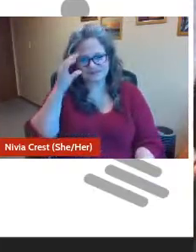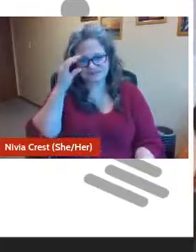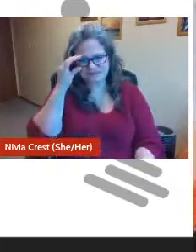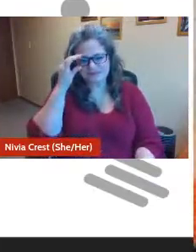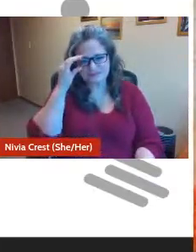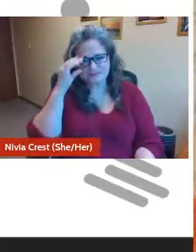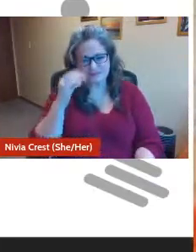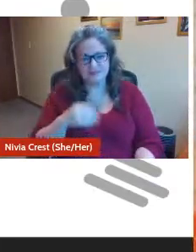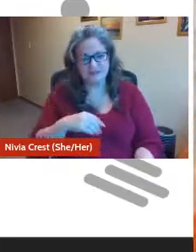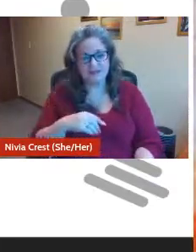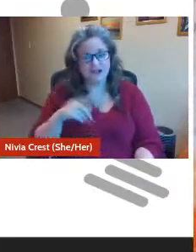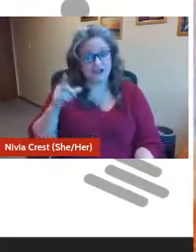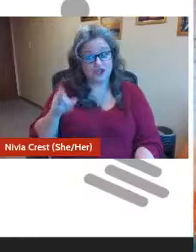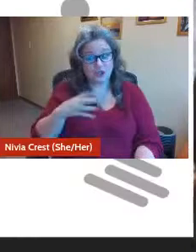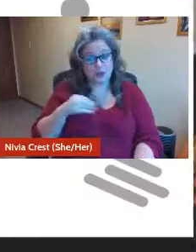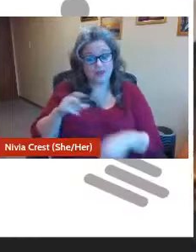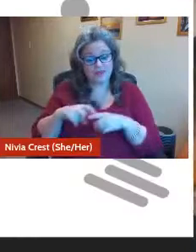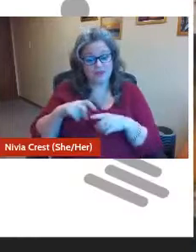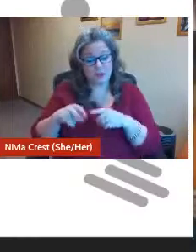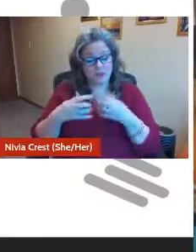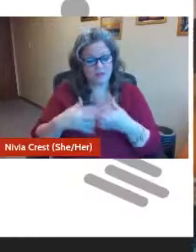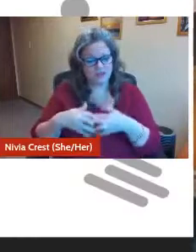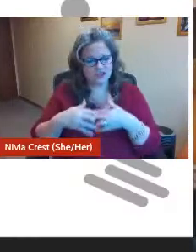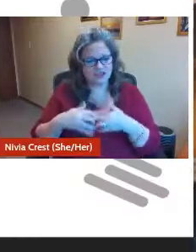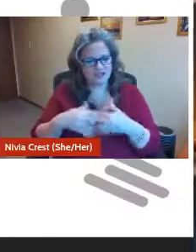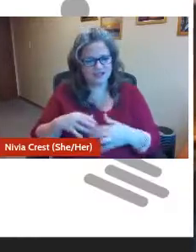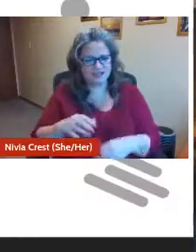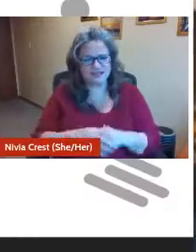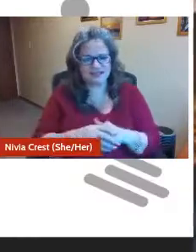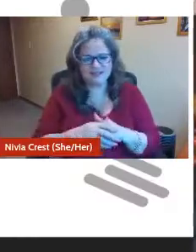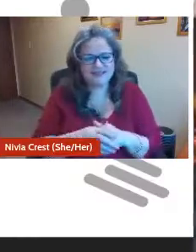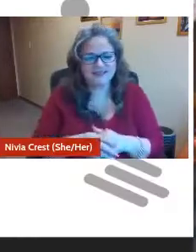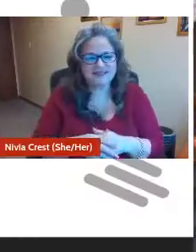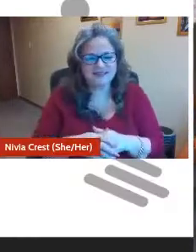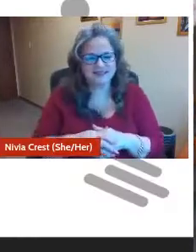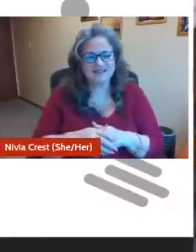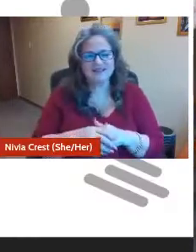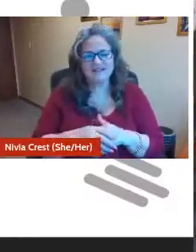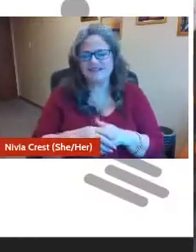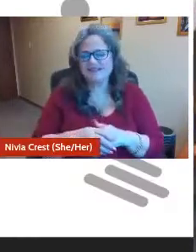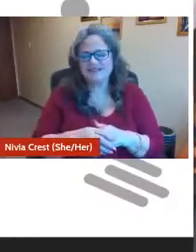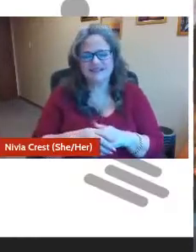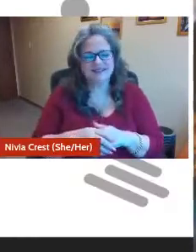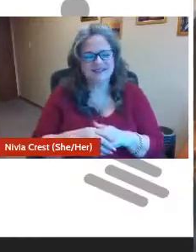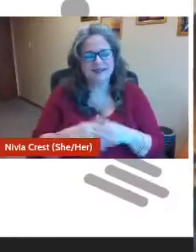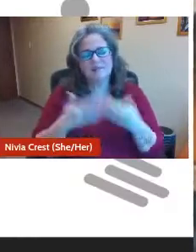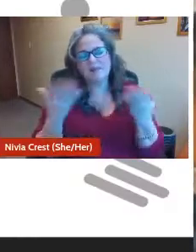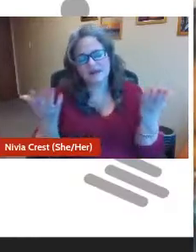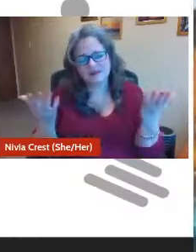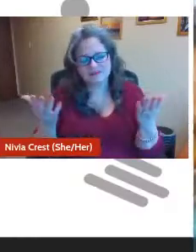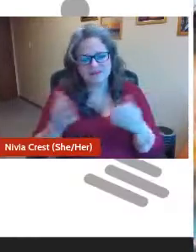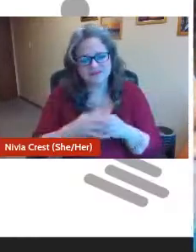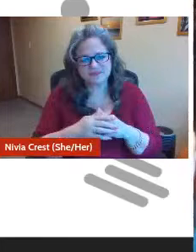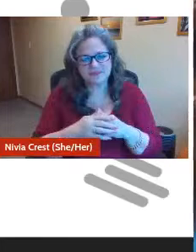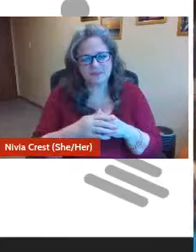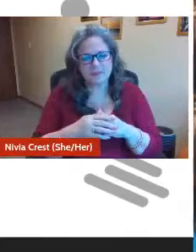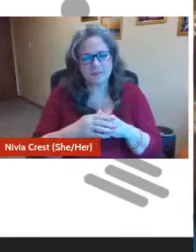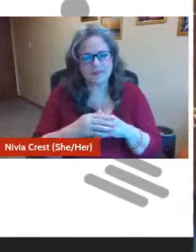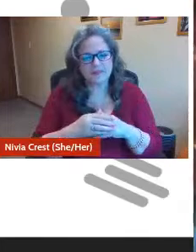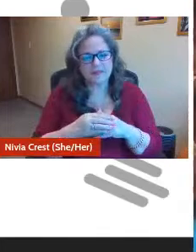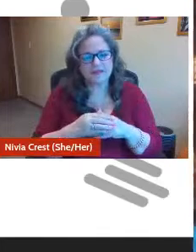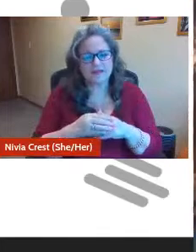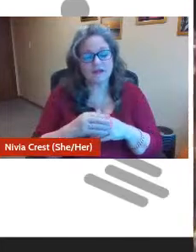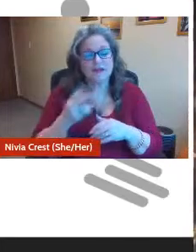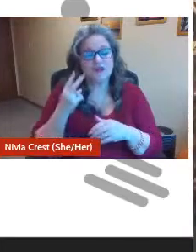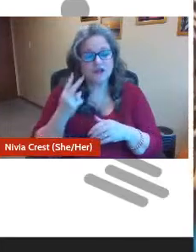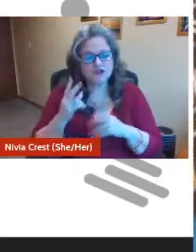boy, you and the sewing machines. So she said, if I don't get with this sewing machine, he's baking. So, but when I can get two heads, it's better